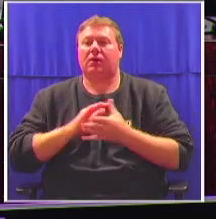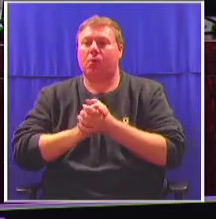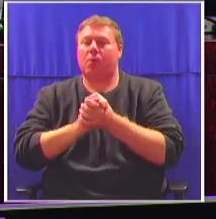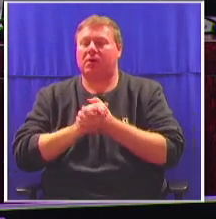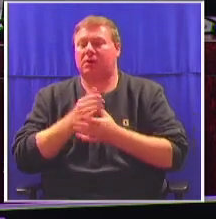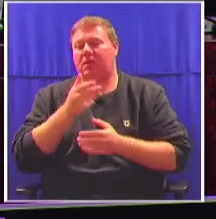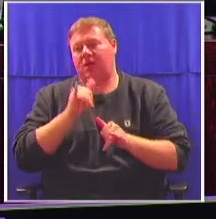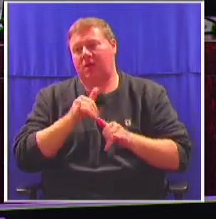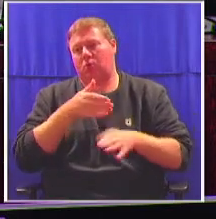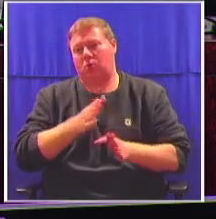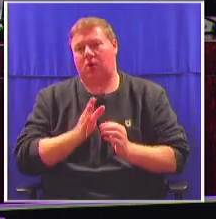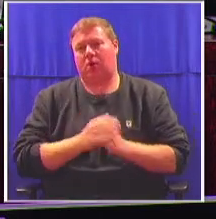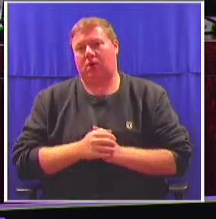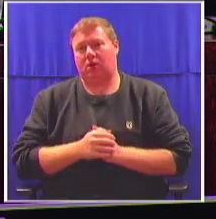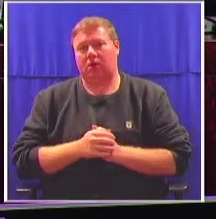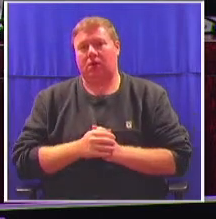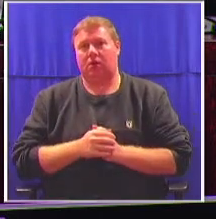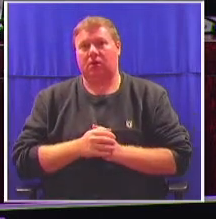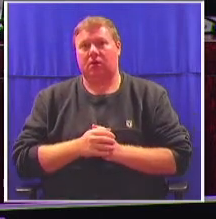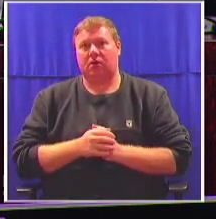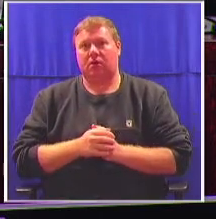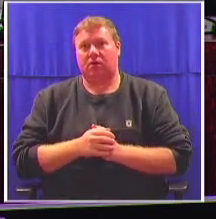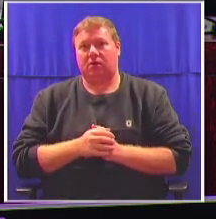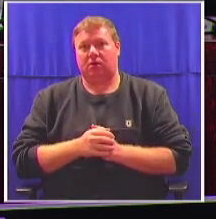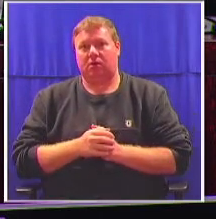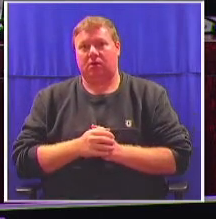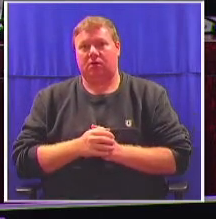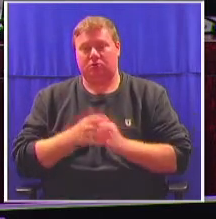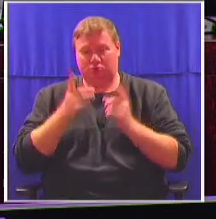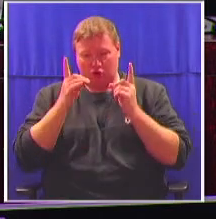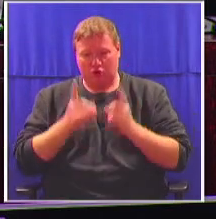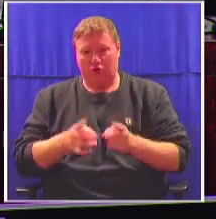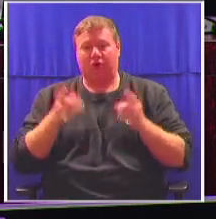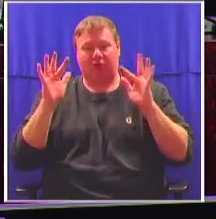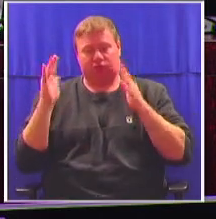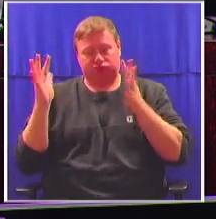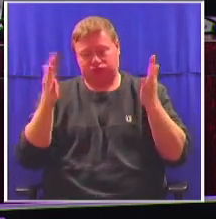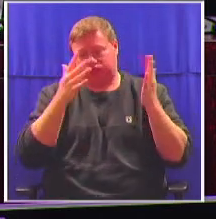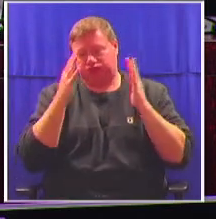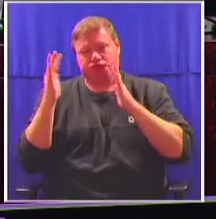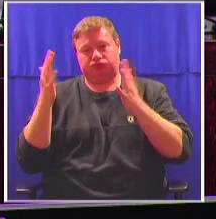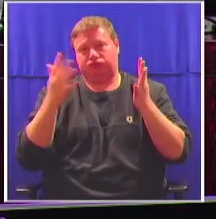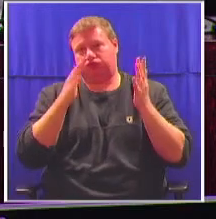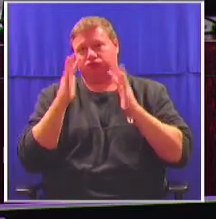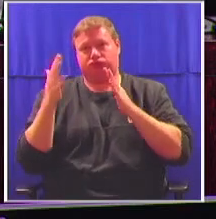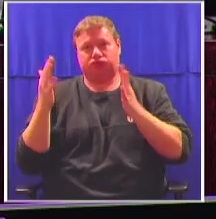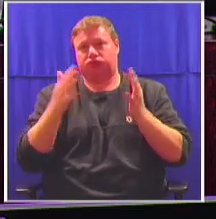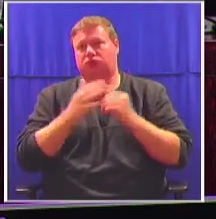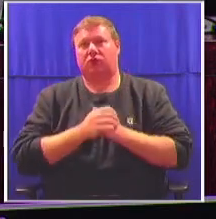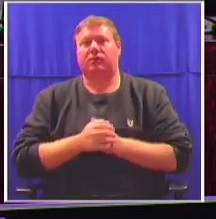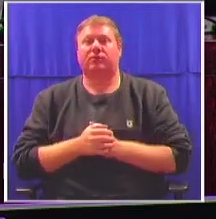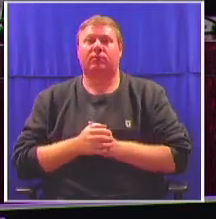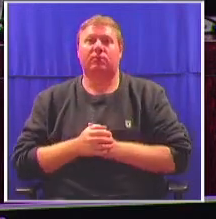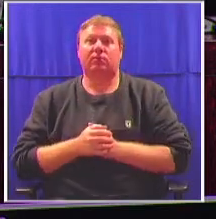and they do indeed deserve a round of applause from all of us.